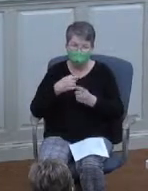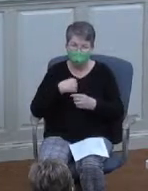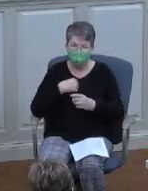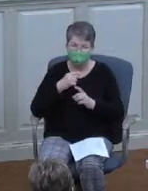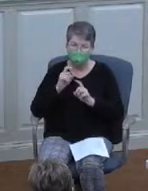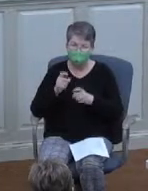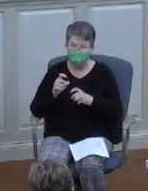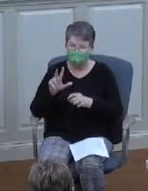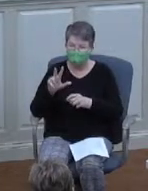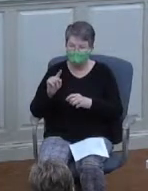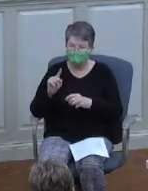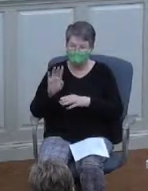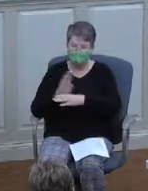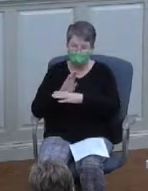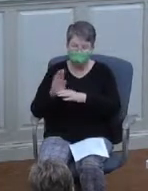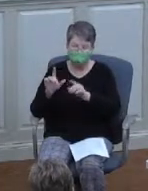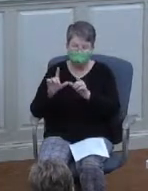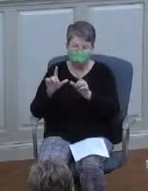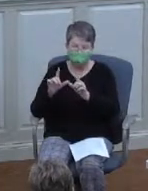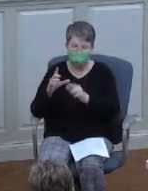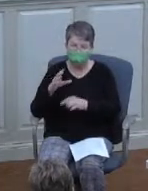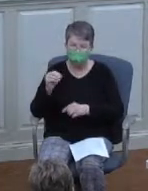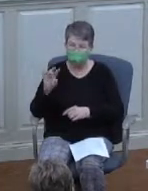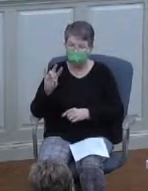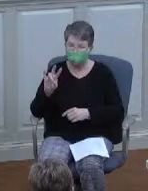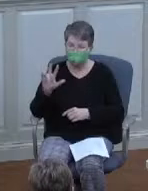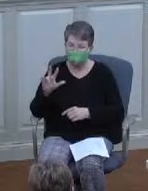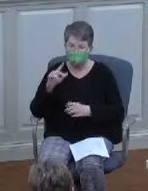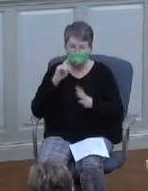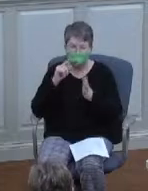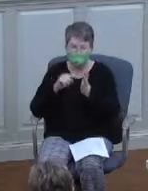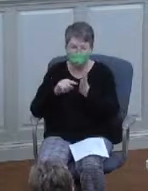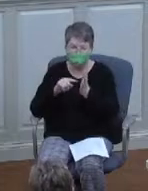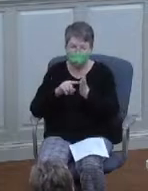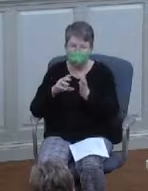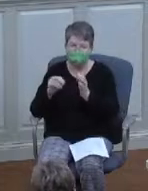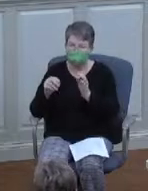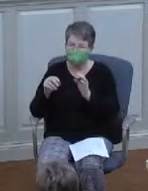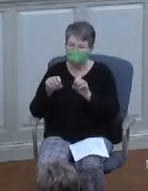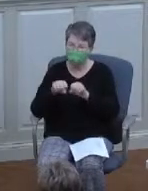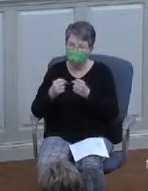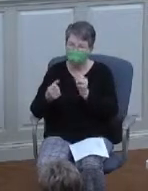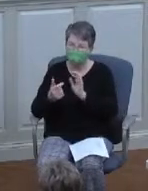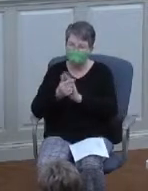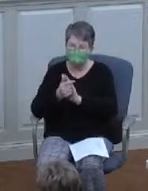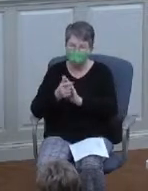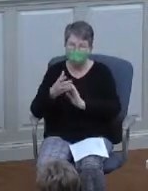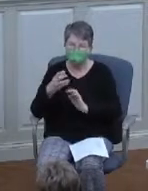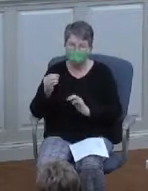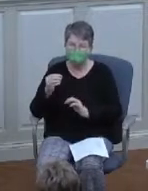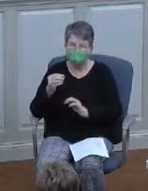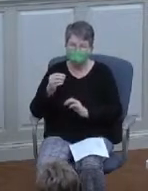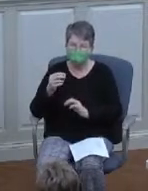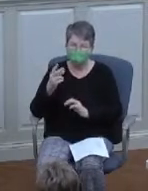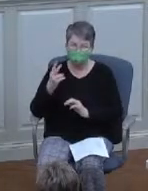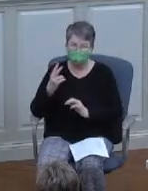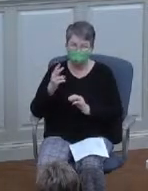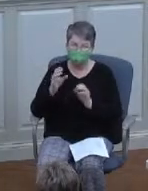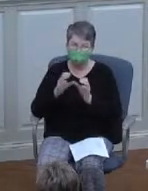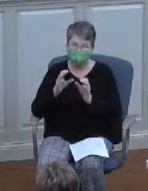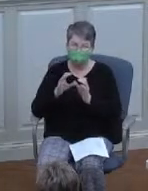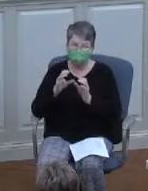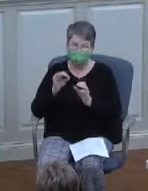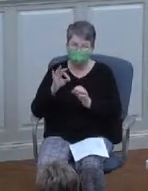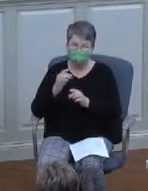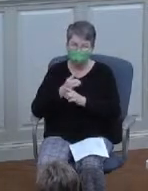business licenses and did 73 inspections and notice of violations. We approved 2 certificates of appropriateness for